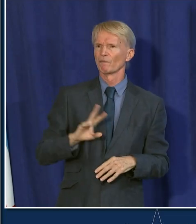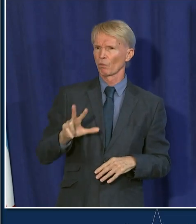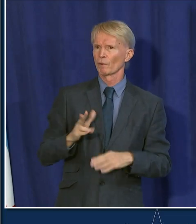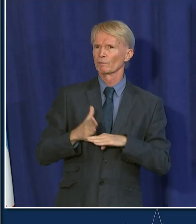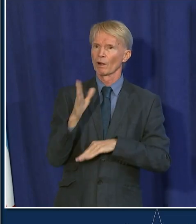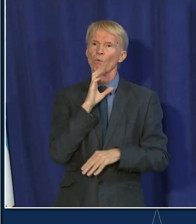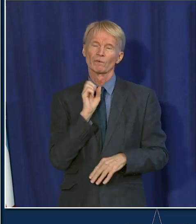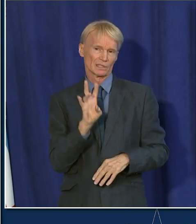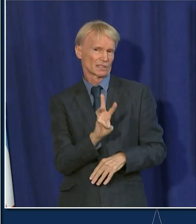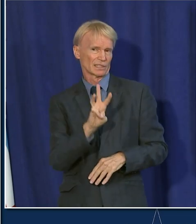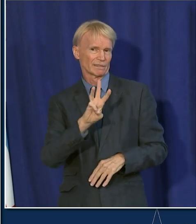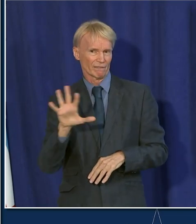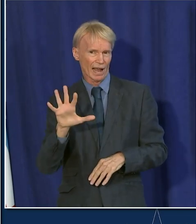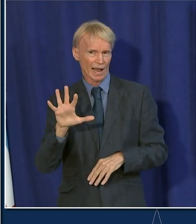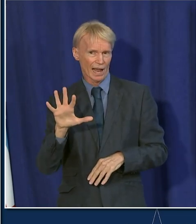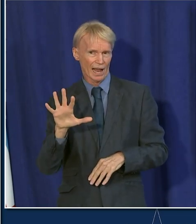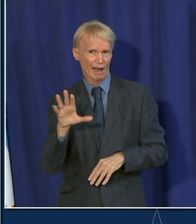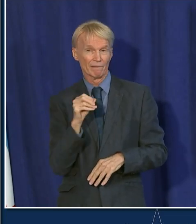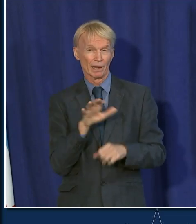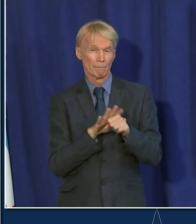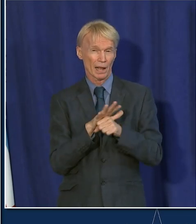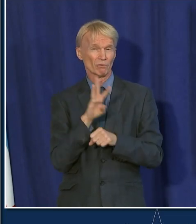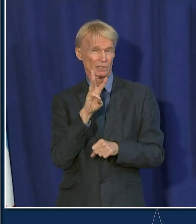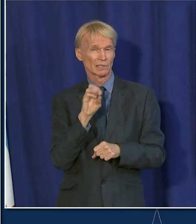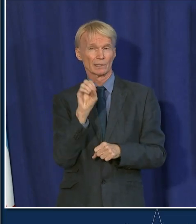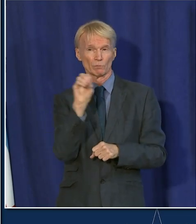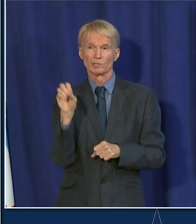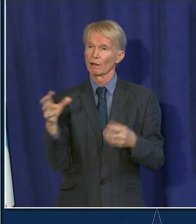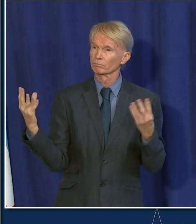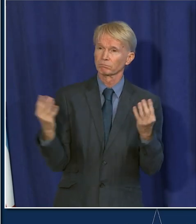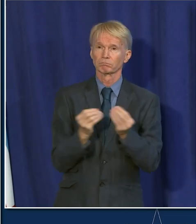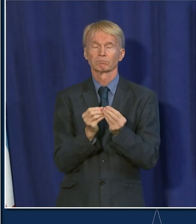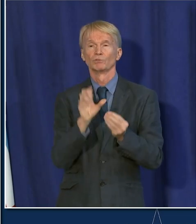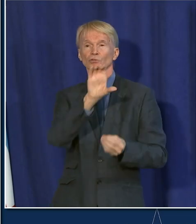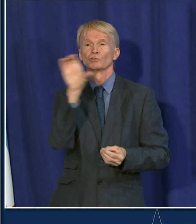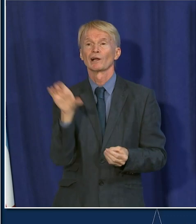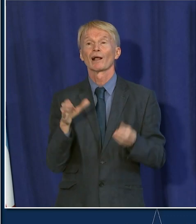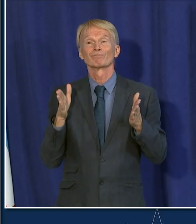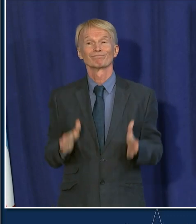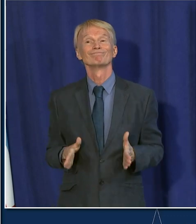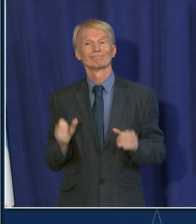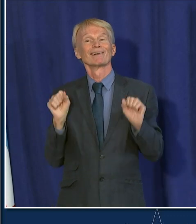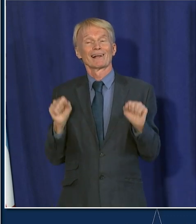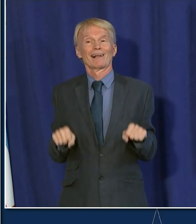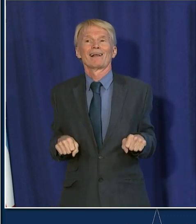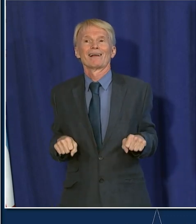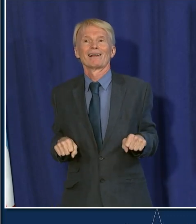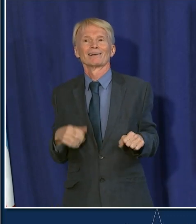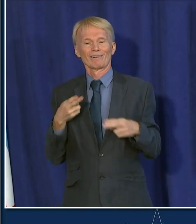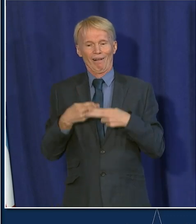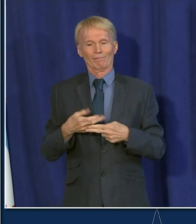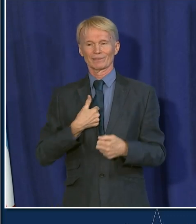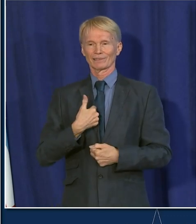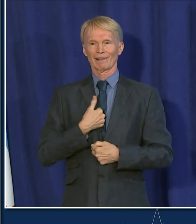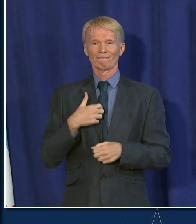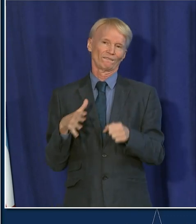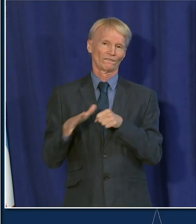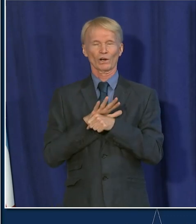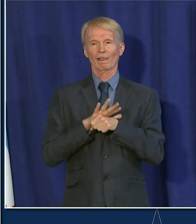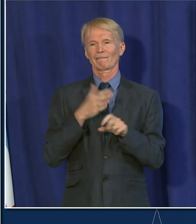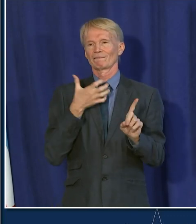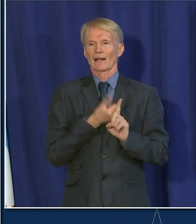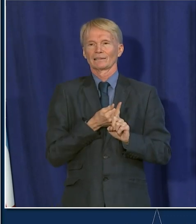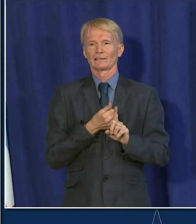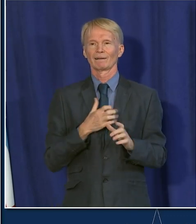over 65, and about 60% of Chicagoans who are eligible are fully vaccinated. The vaccination rate